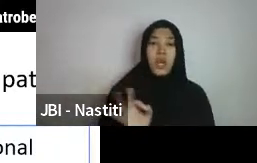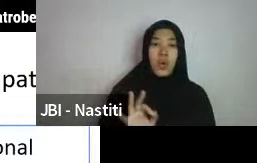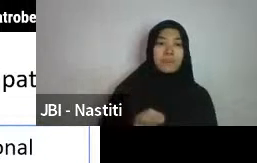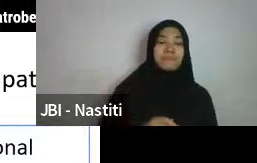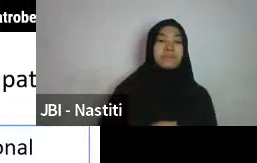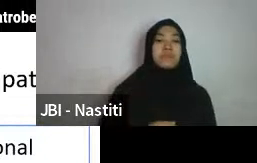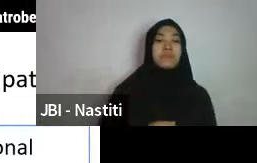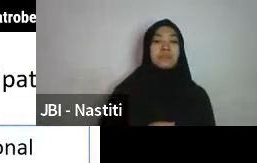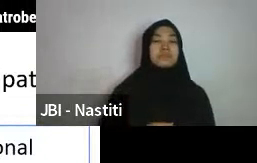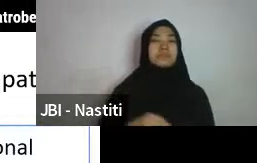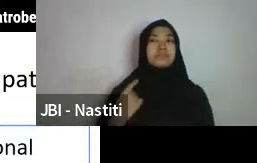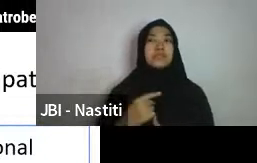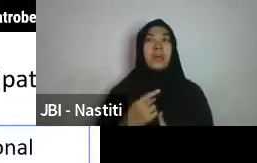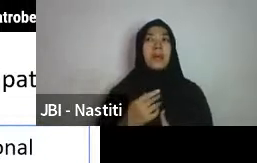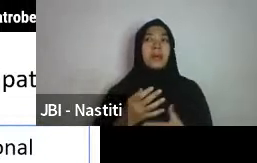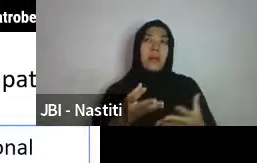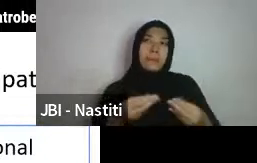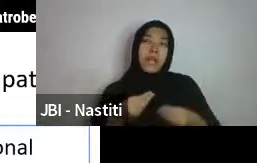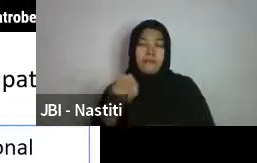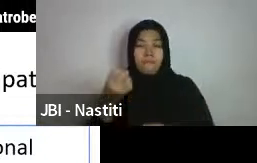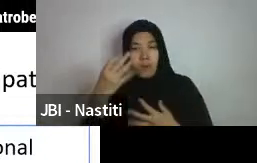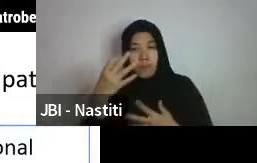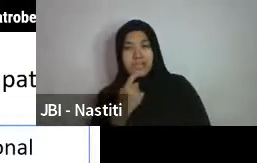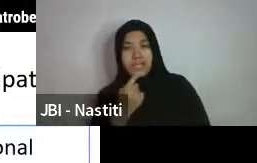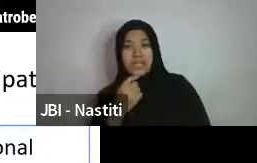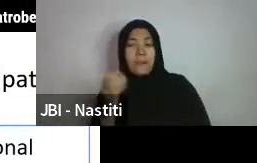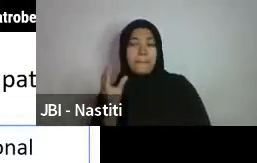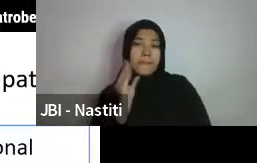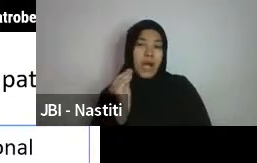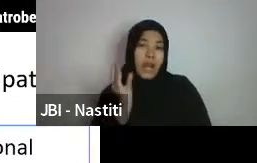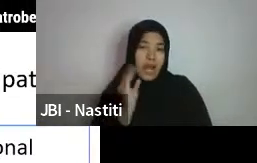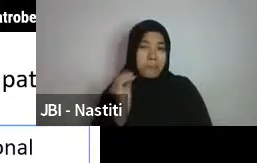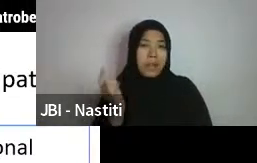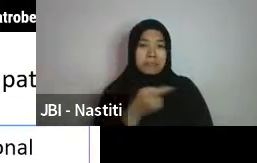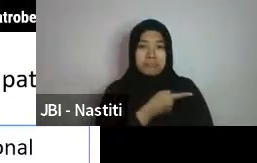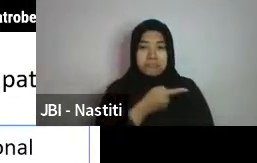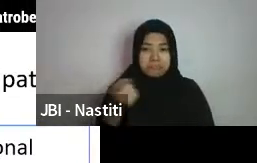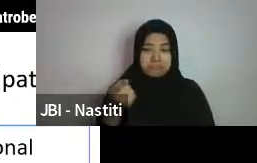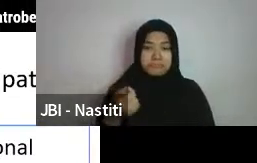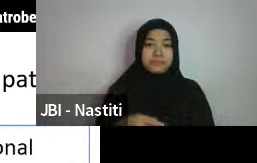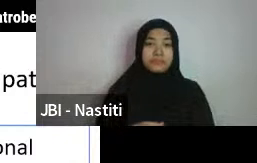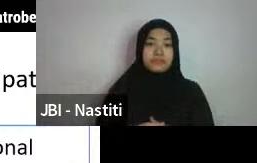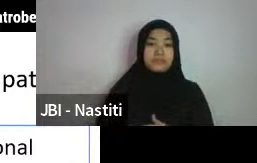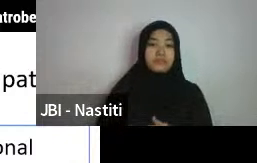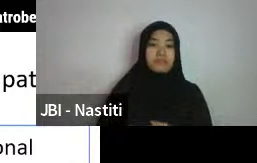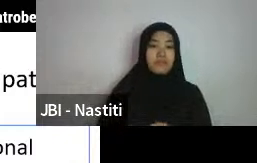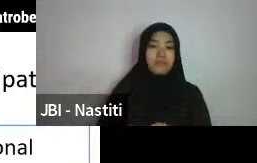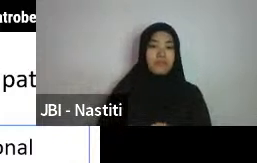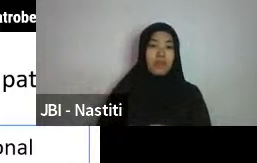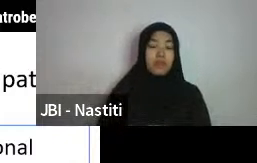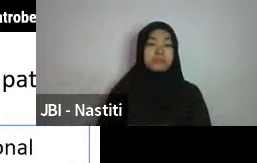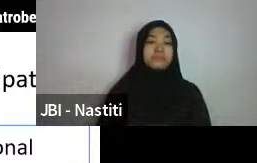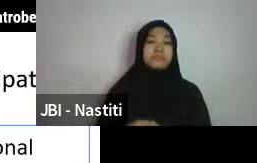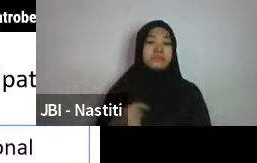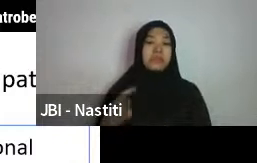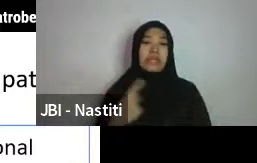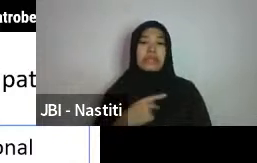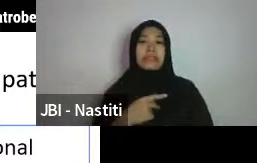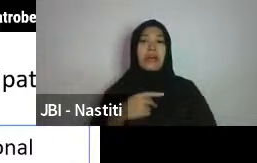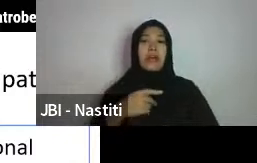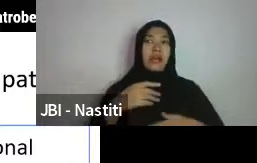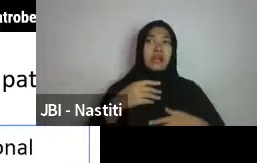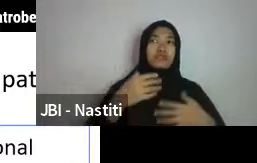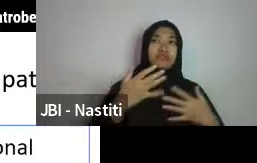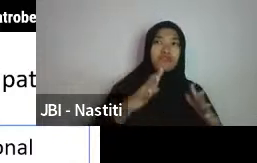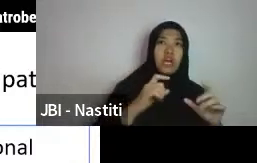the interviews to further explore key findings that were coming out of the New South